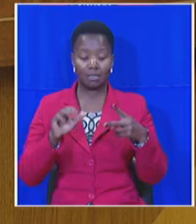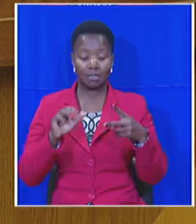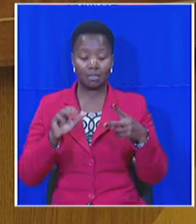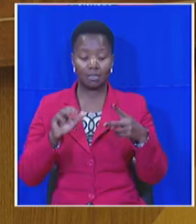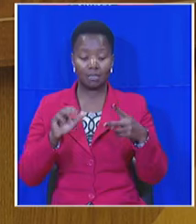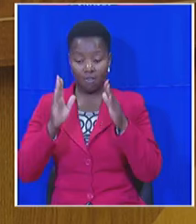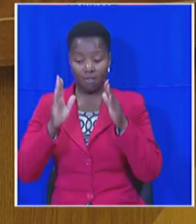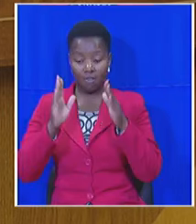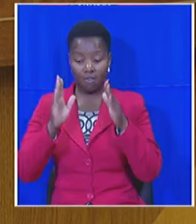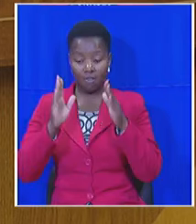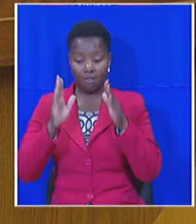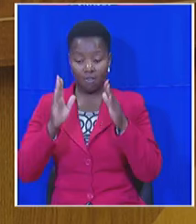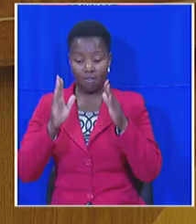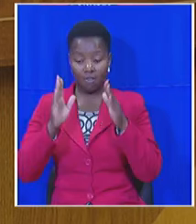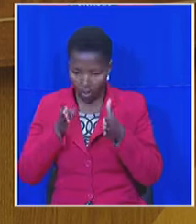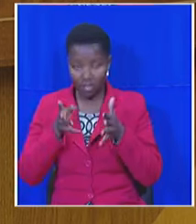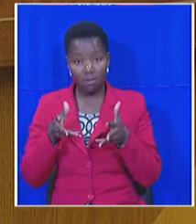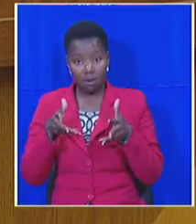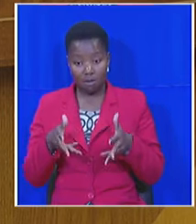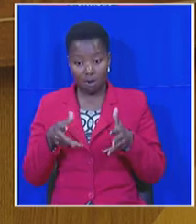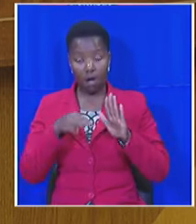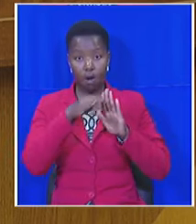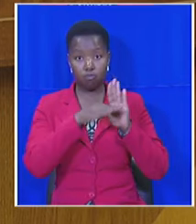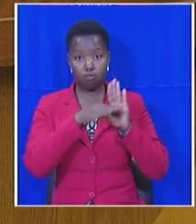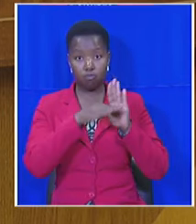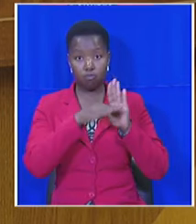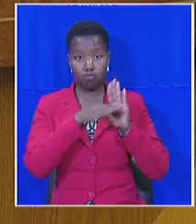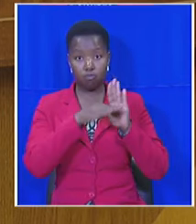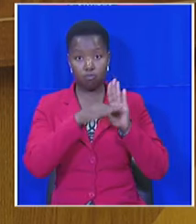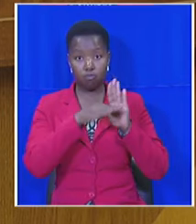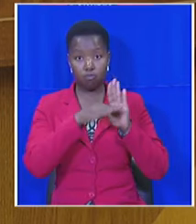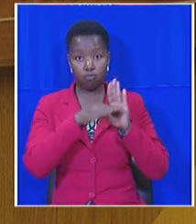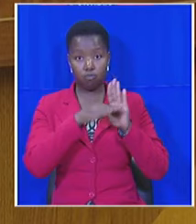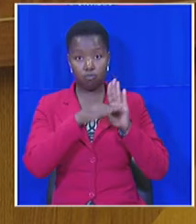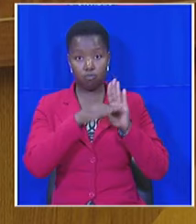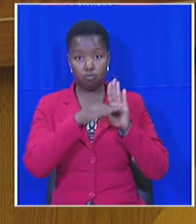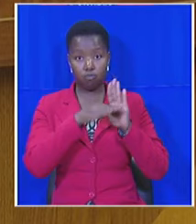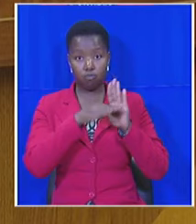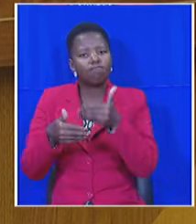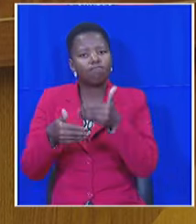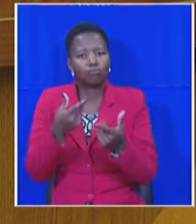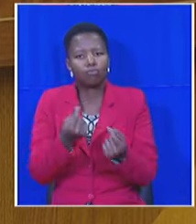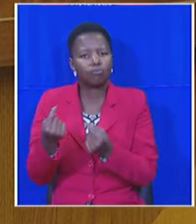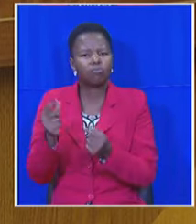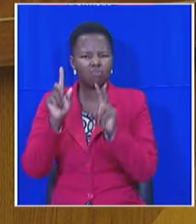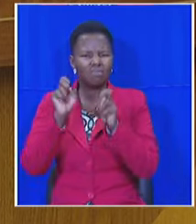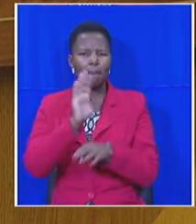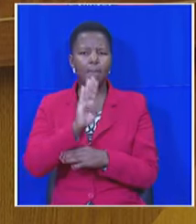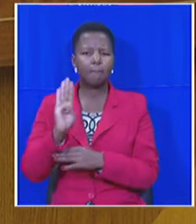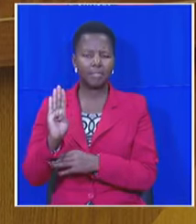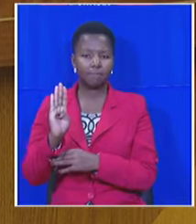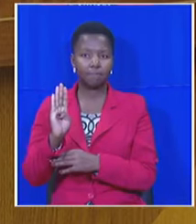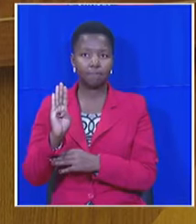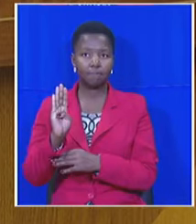are now in the second phase of this back to basics, which is working very well. We will play